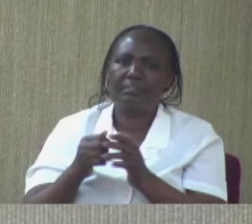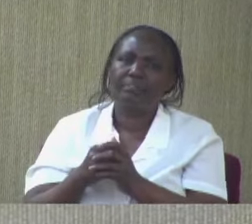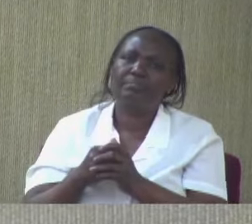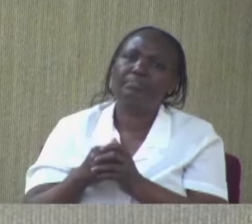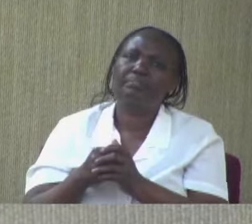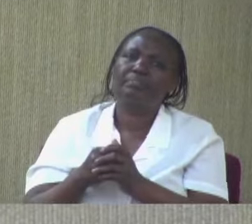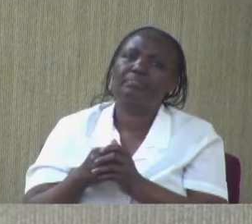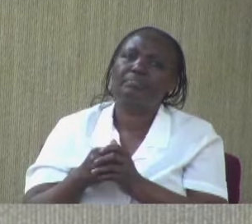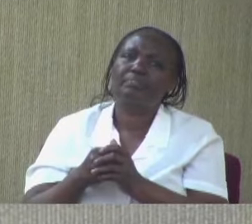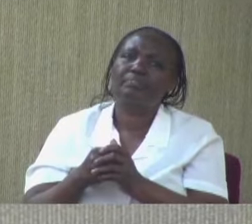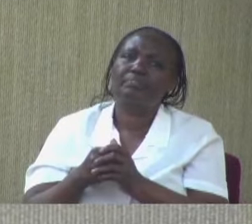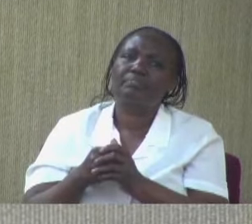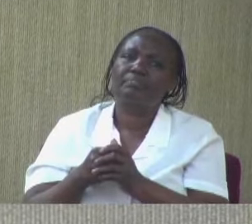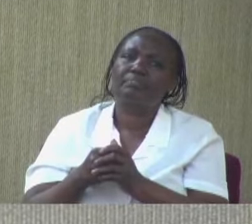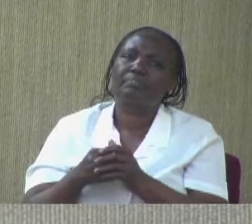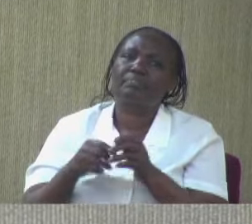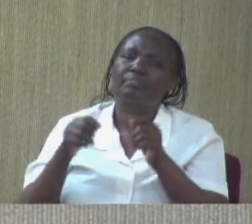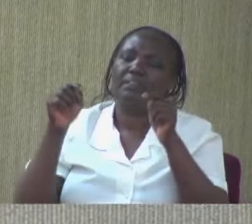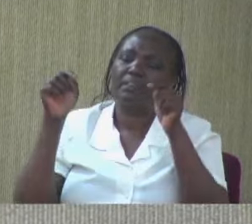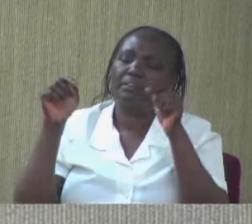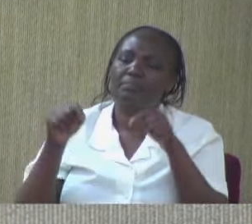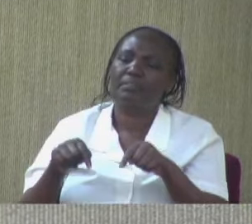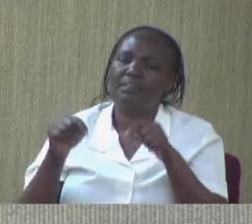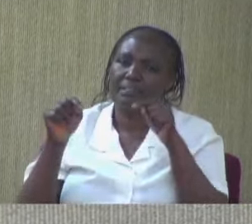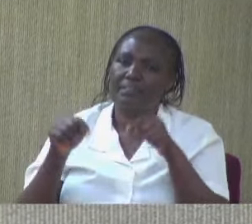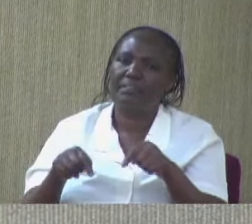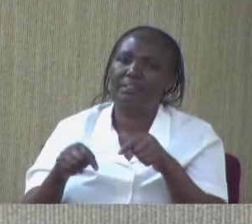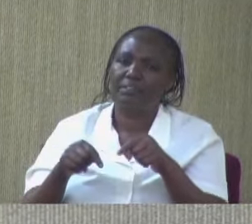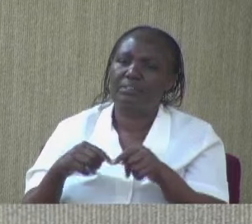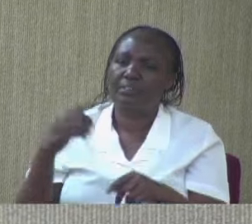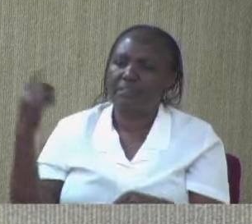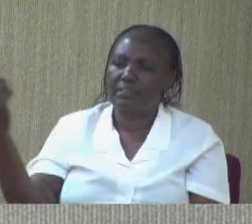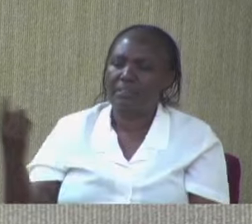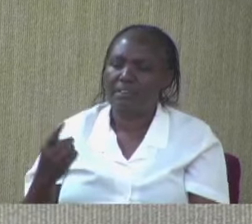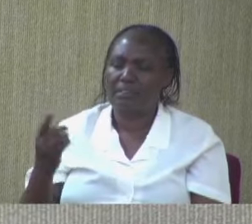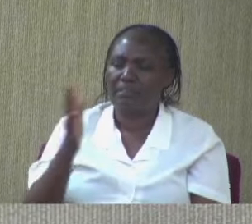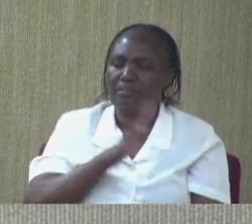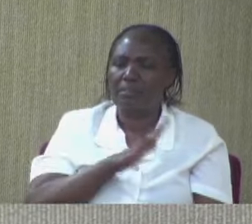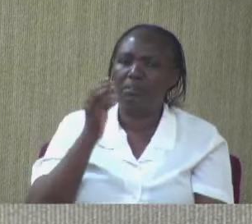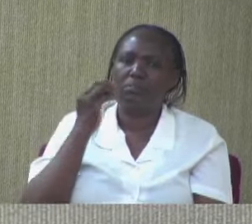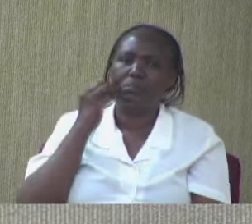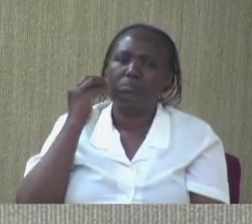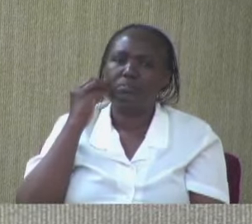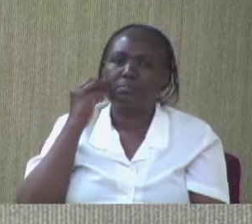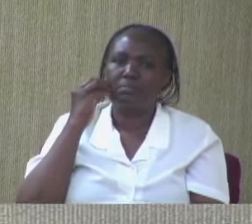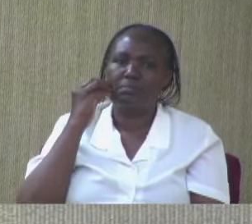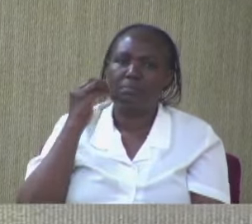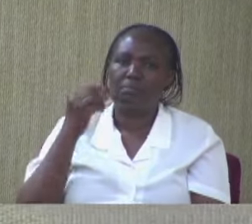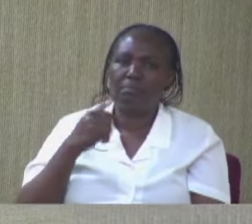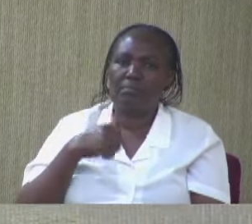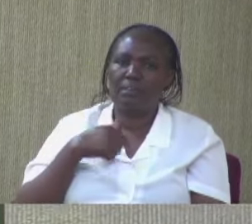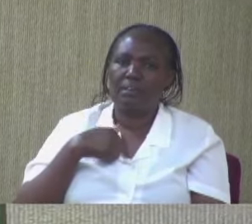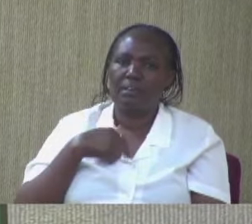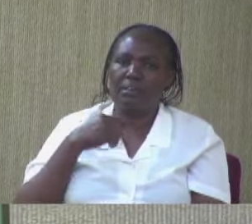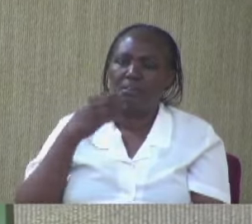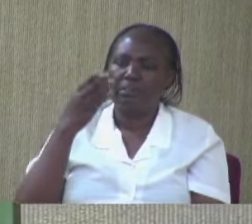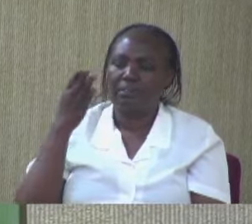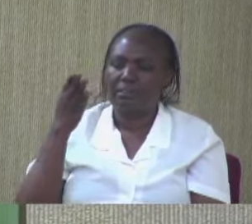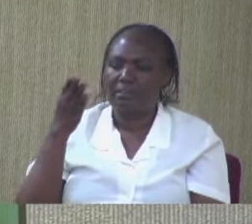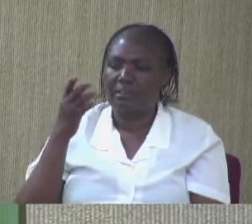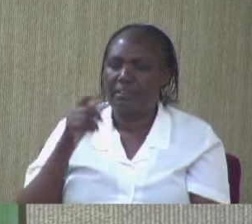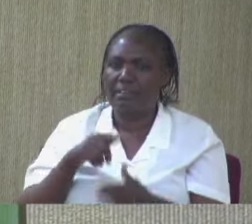writing the book, The Great Controversy, immediately on our return home. I was then as well